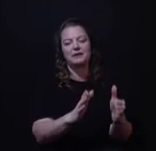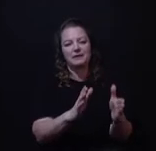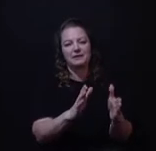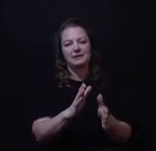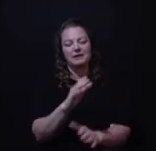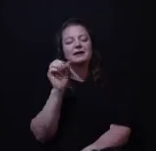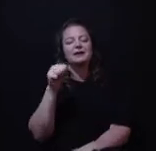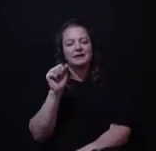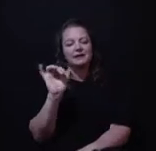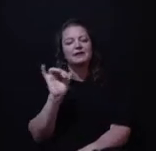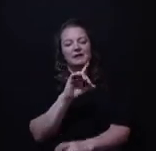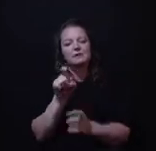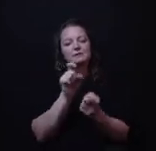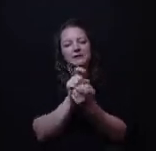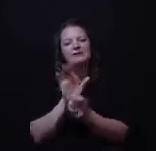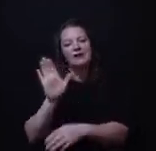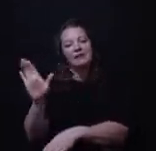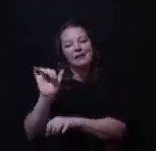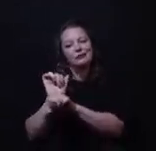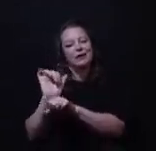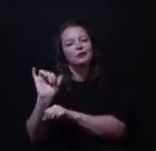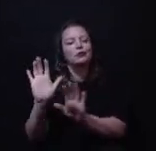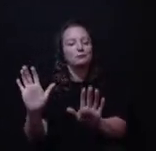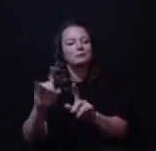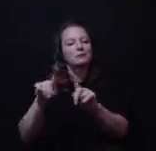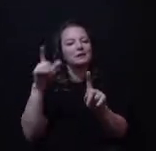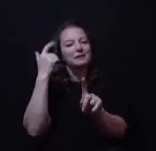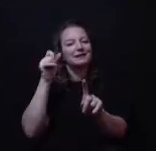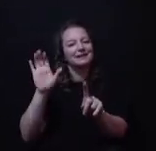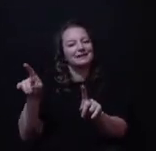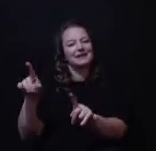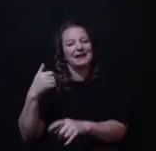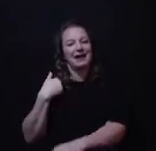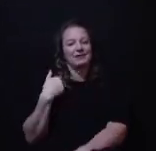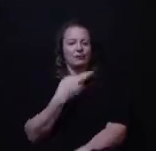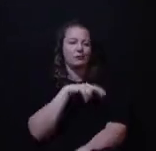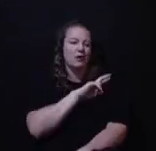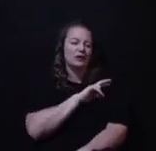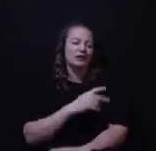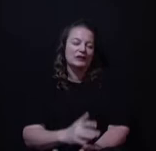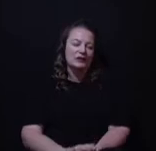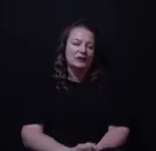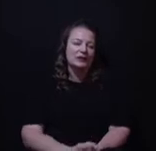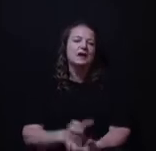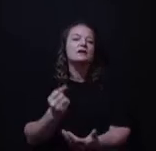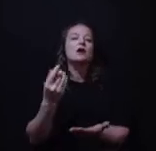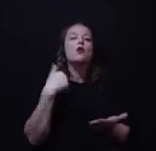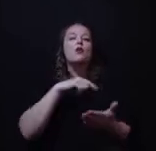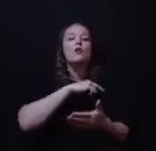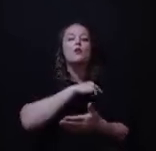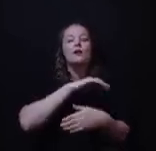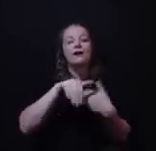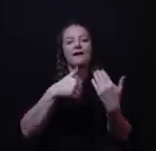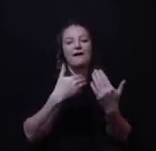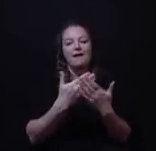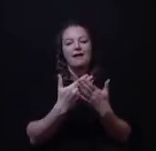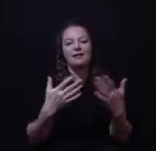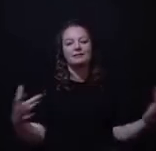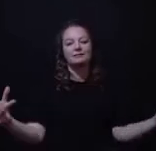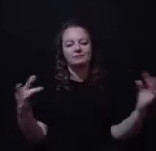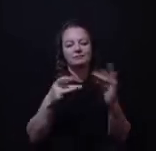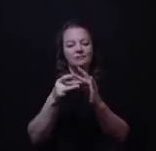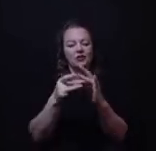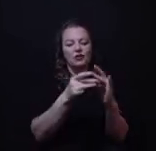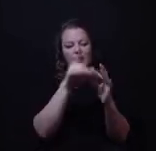Yes, also specifically, it's their job too, but that's because they're just playing a part. till we all come to the unity of the faith and